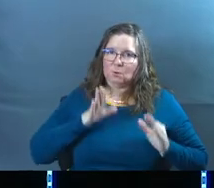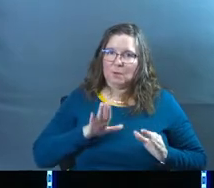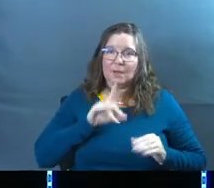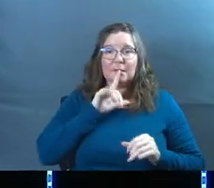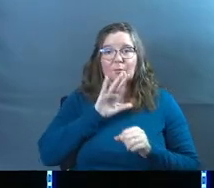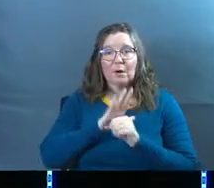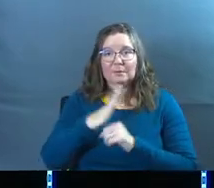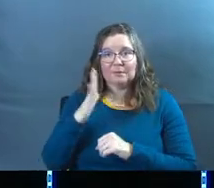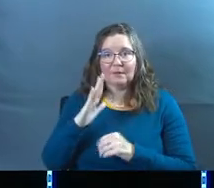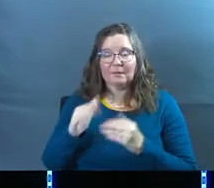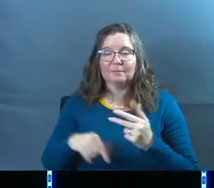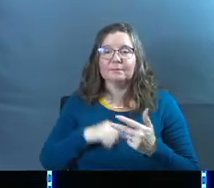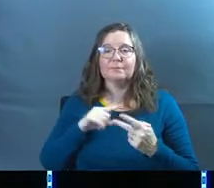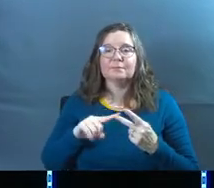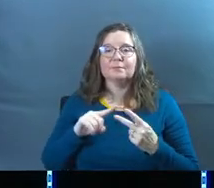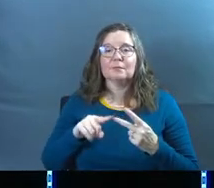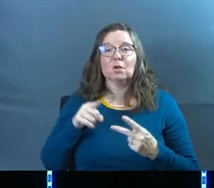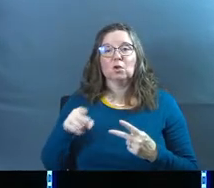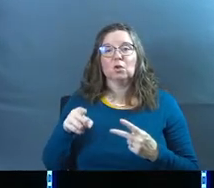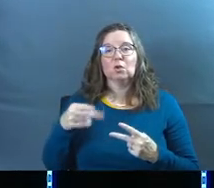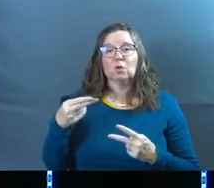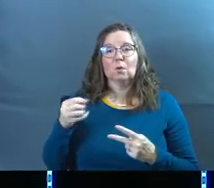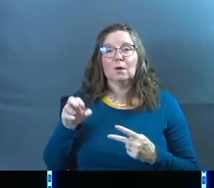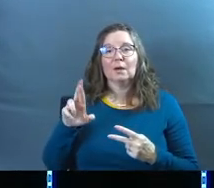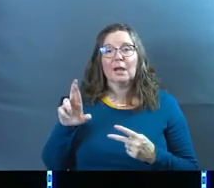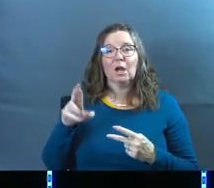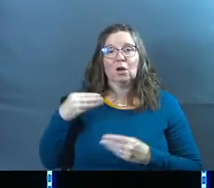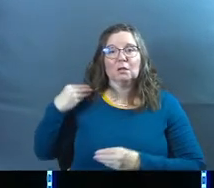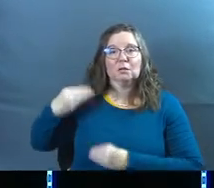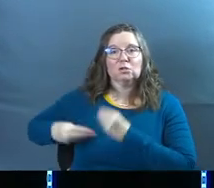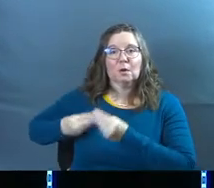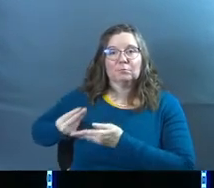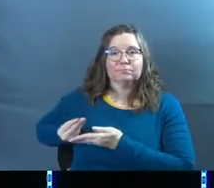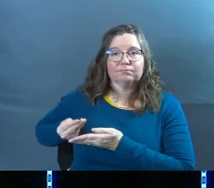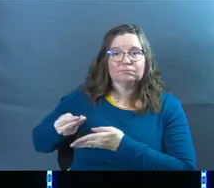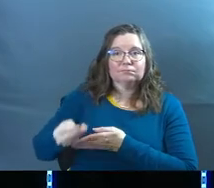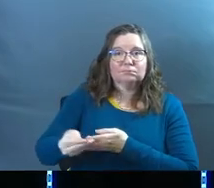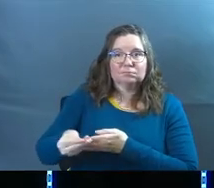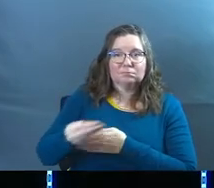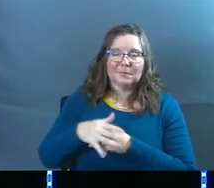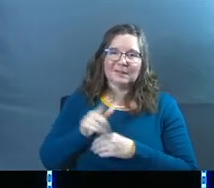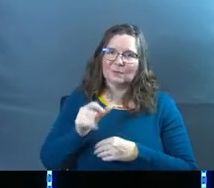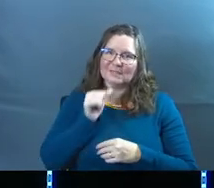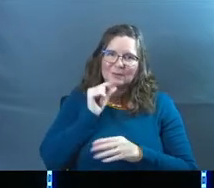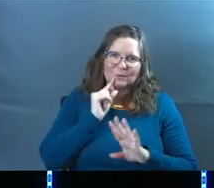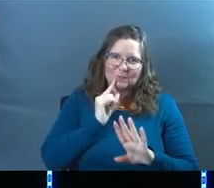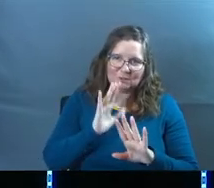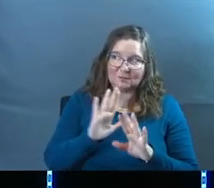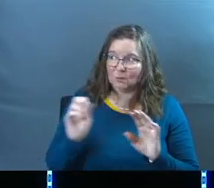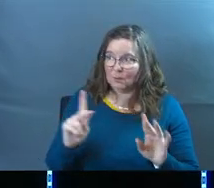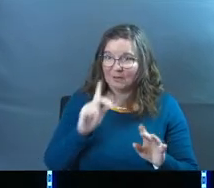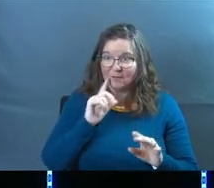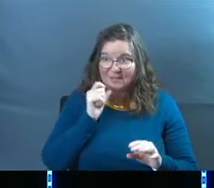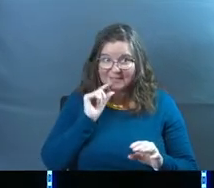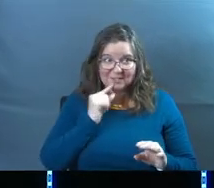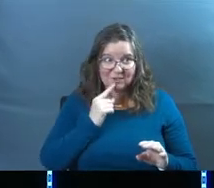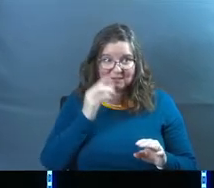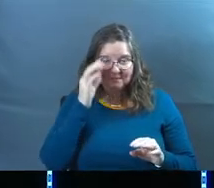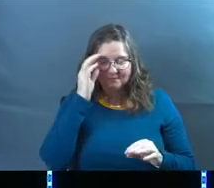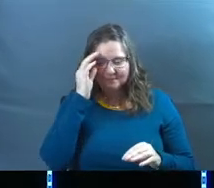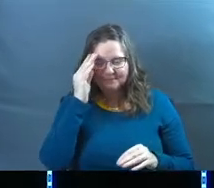The promises of God. The next one is that you are an heir of God. This one's not going to be so serious. You okay for some not so